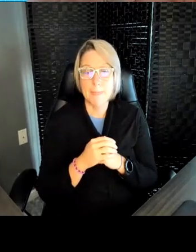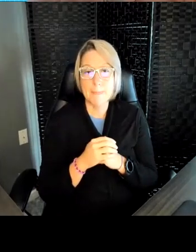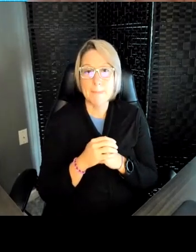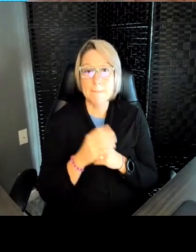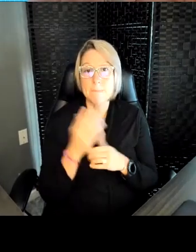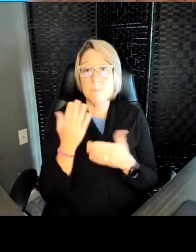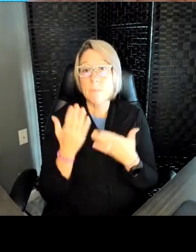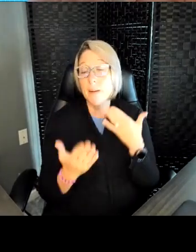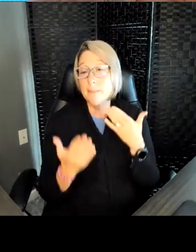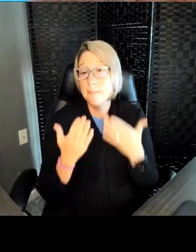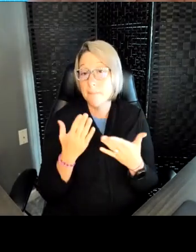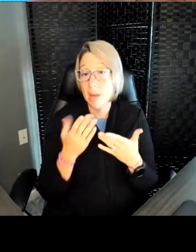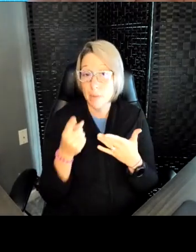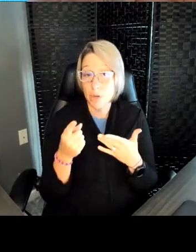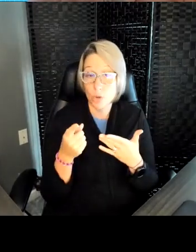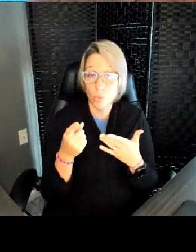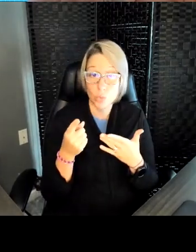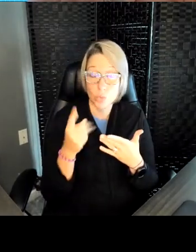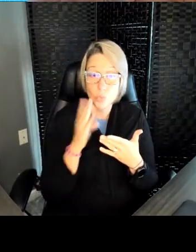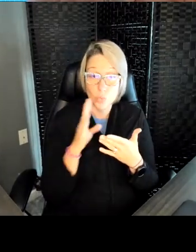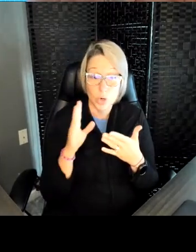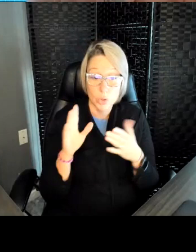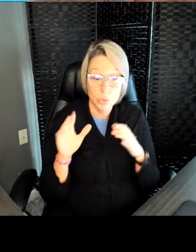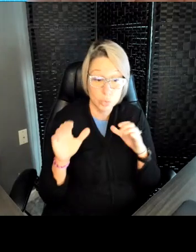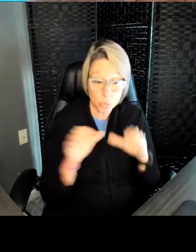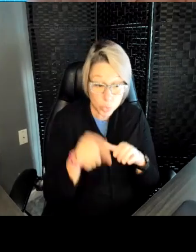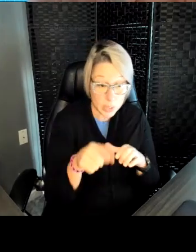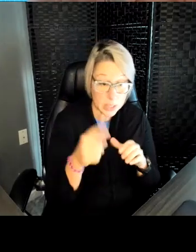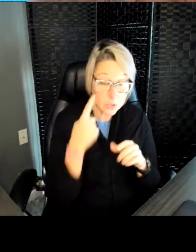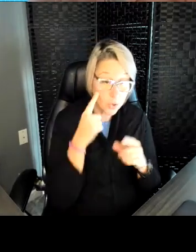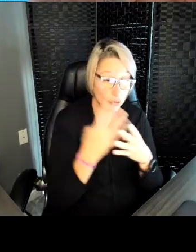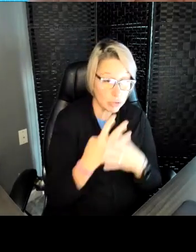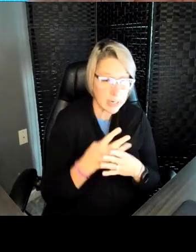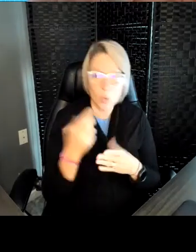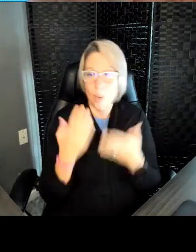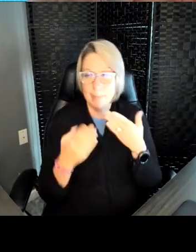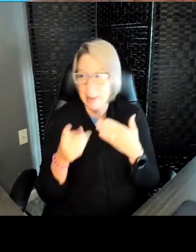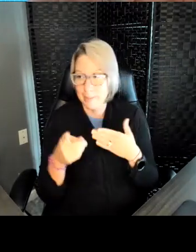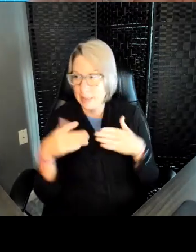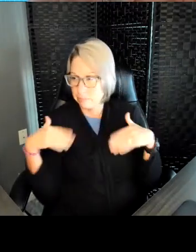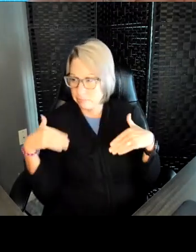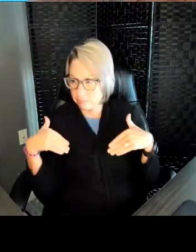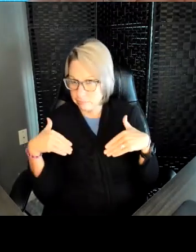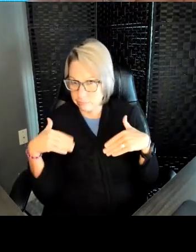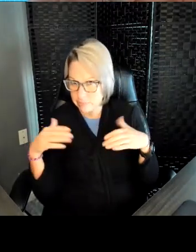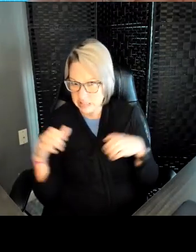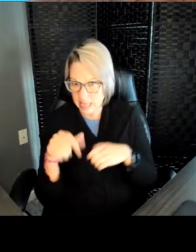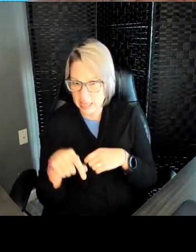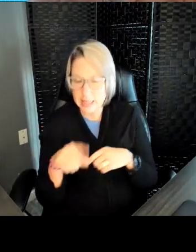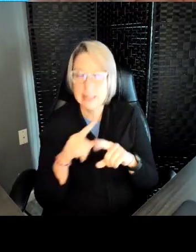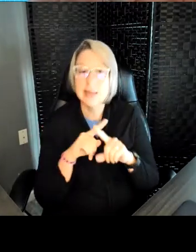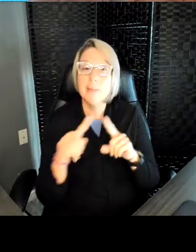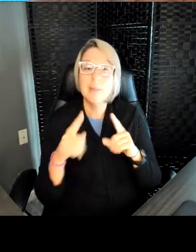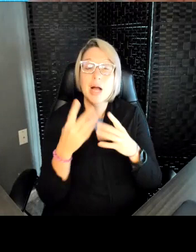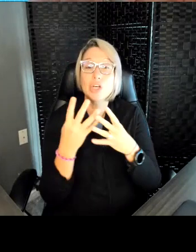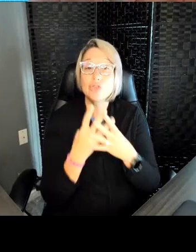do in terms of screening. This may be something you don't do. But what I will say is when we talk about the screening, these are all things that